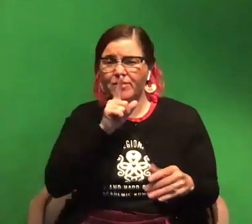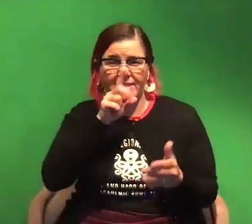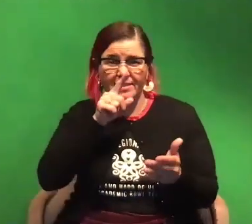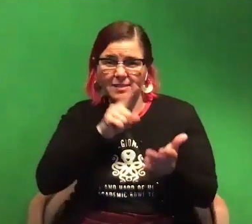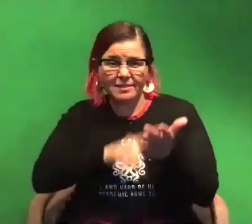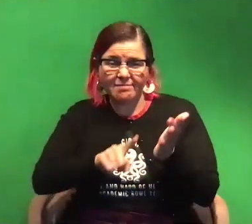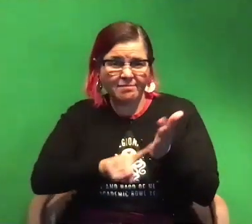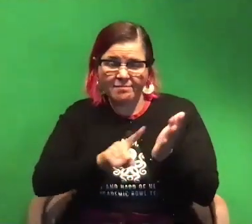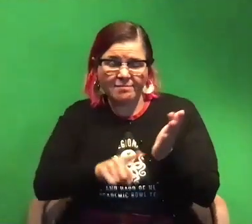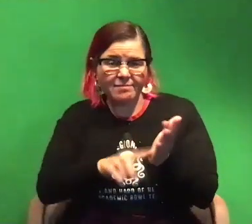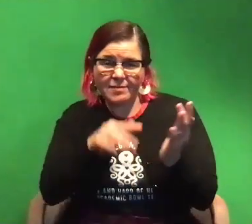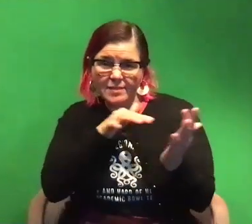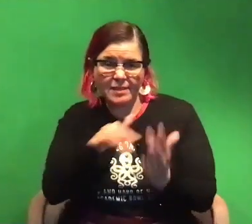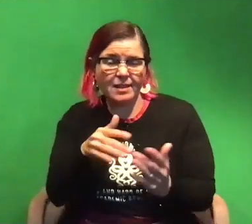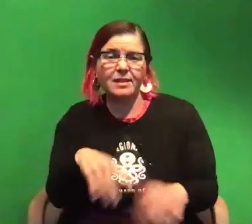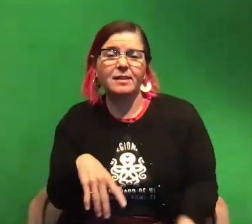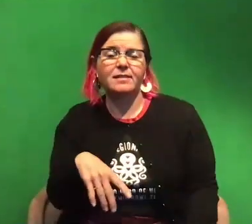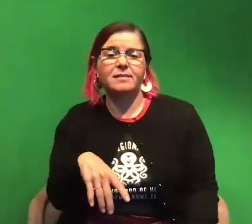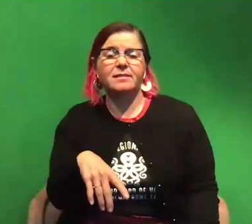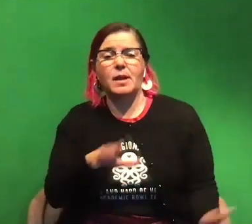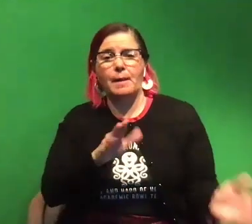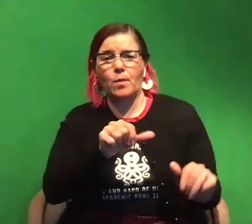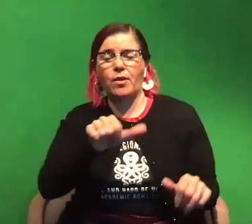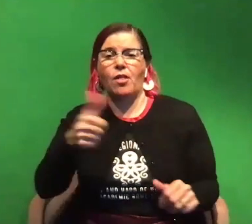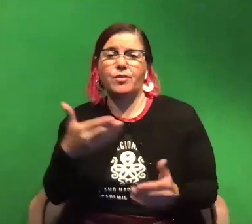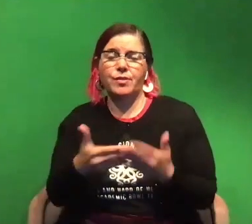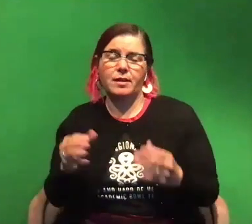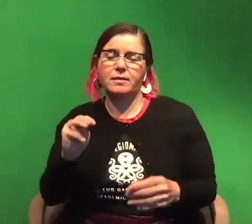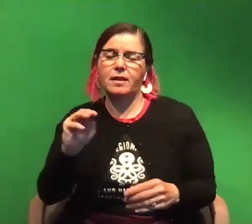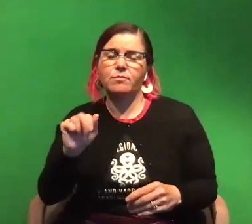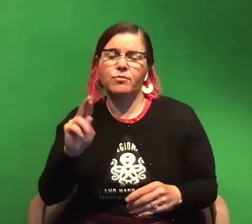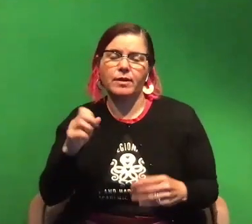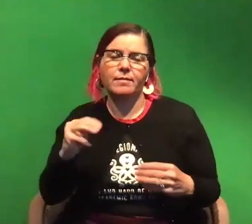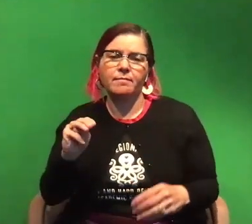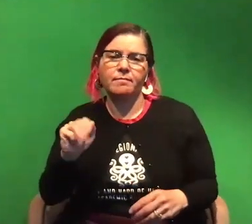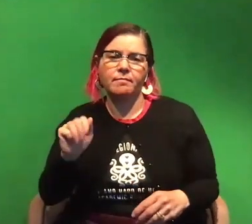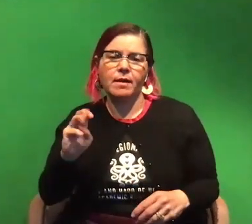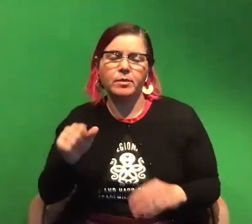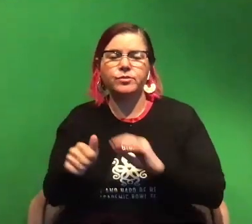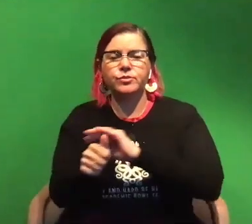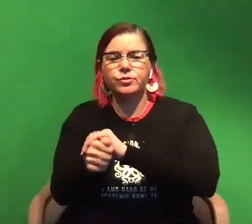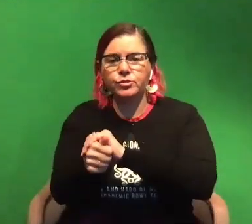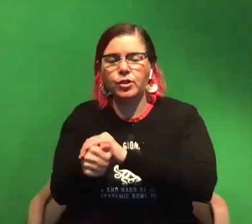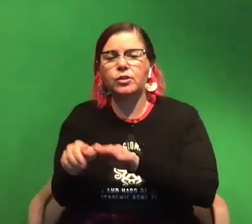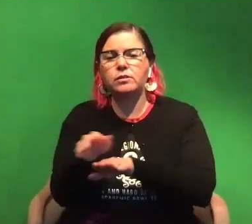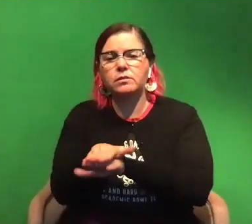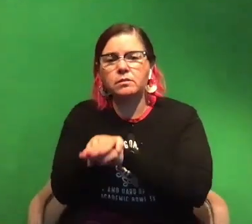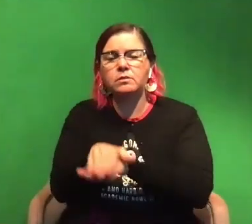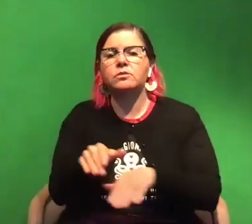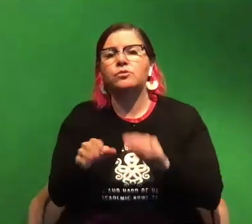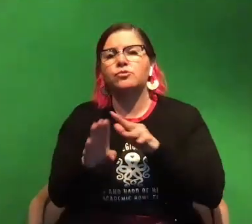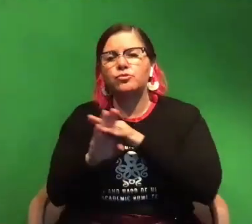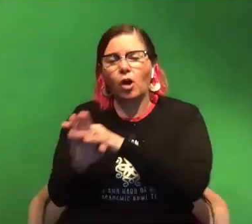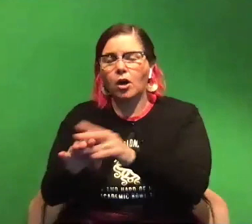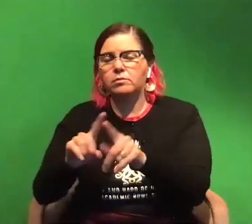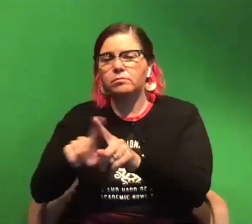other very common marine organisms out there, like marine mammals, turtles, sea turtles, sharks, things of that